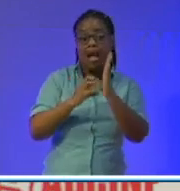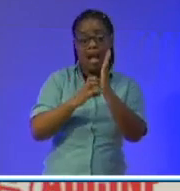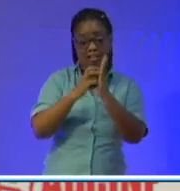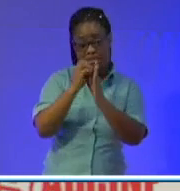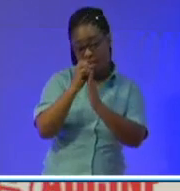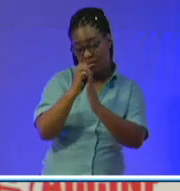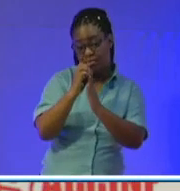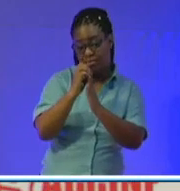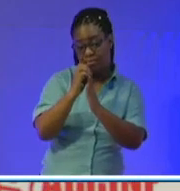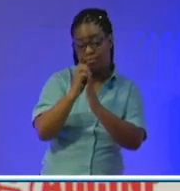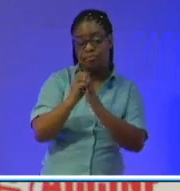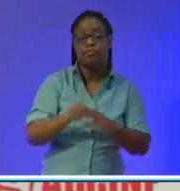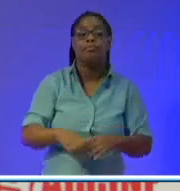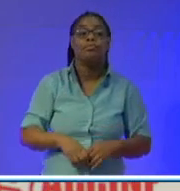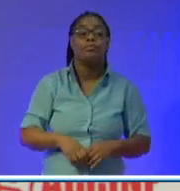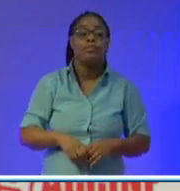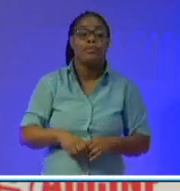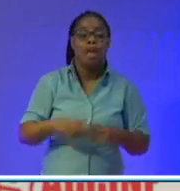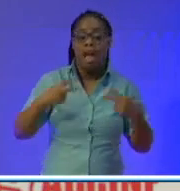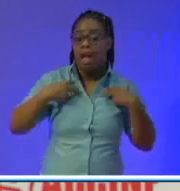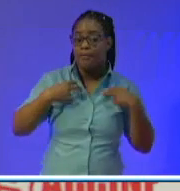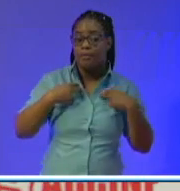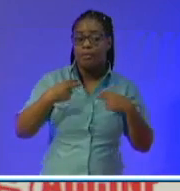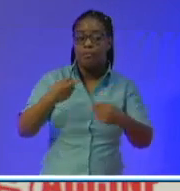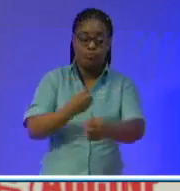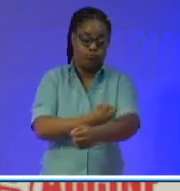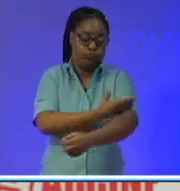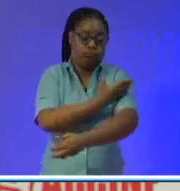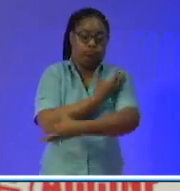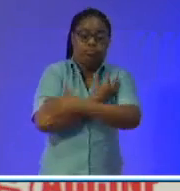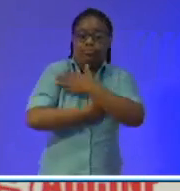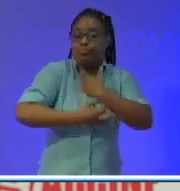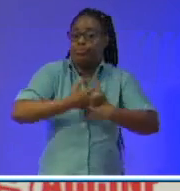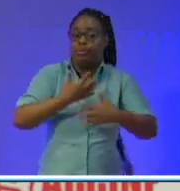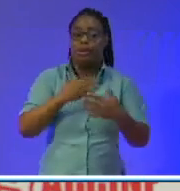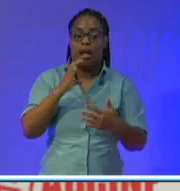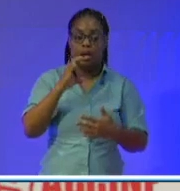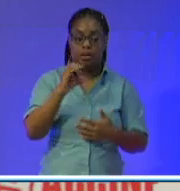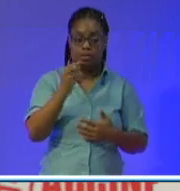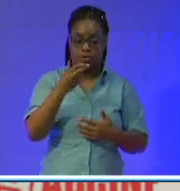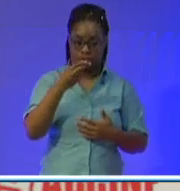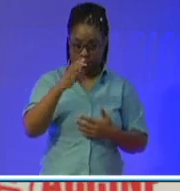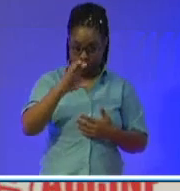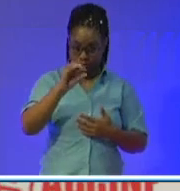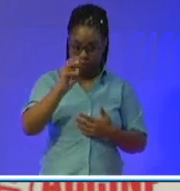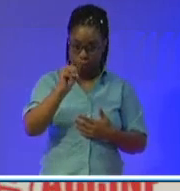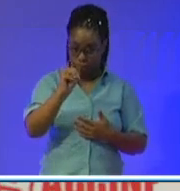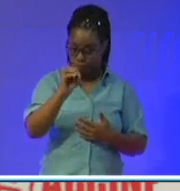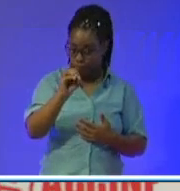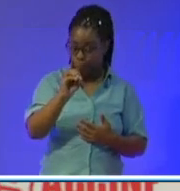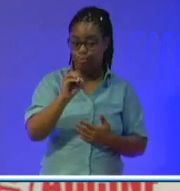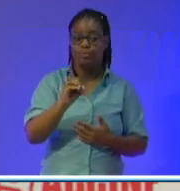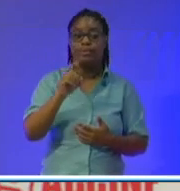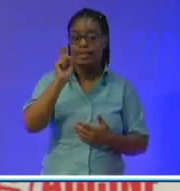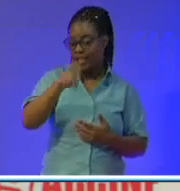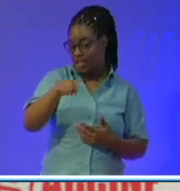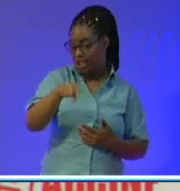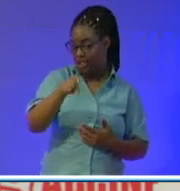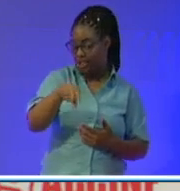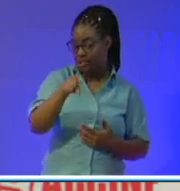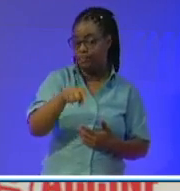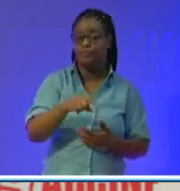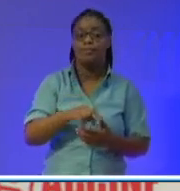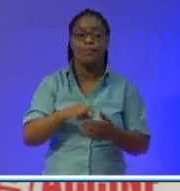question, for Sinopharm, over 60, anyone over 60 receiving Sinopharm